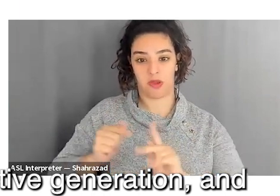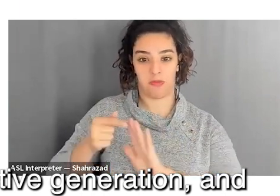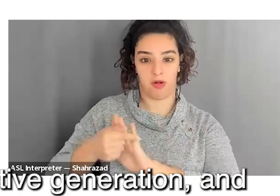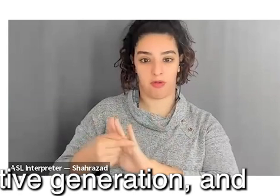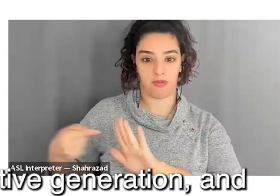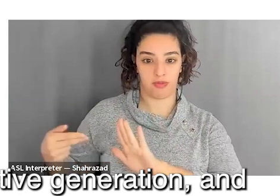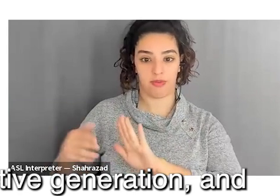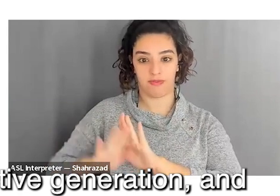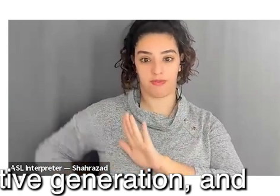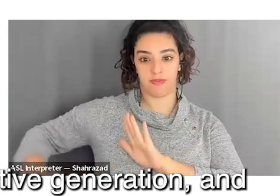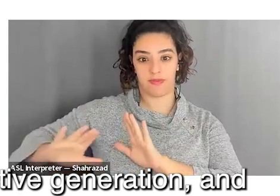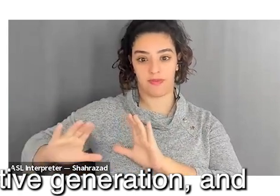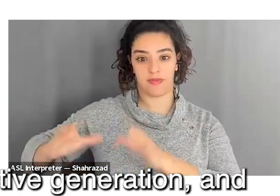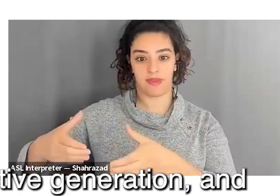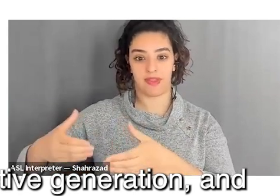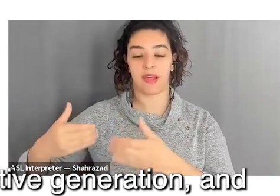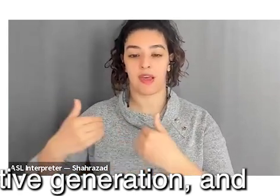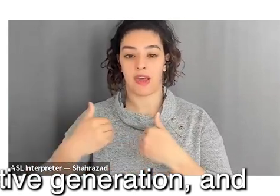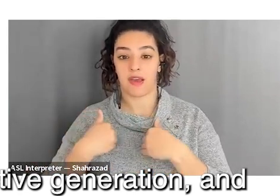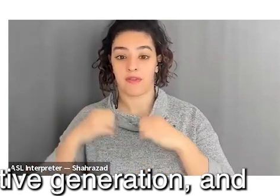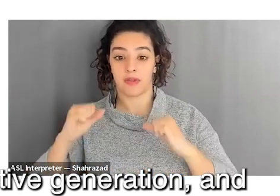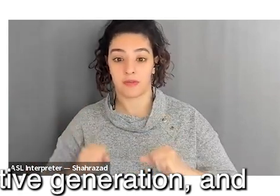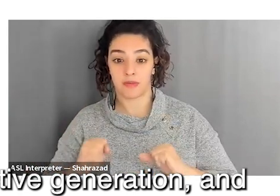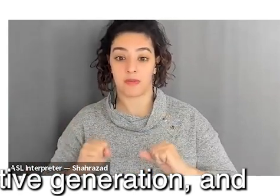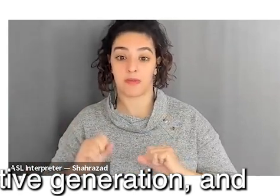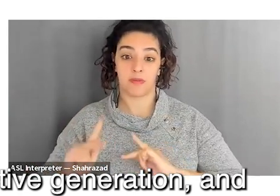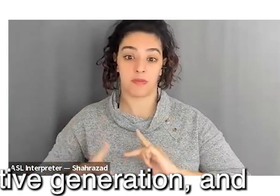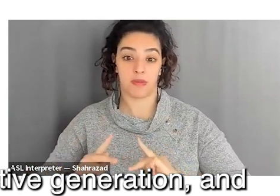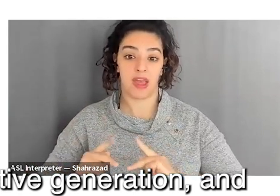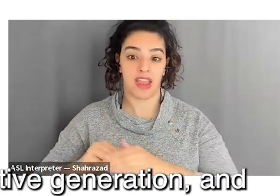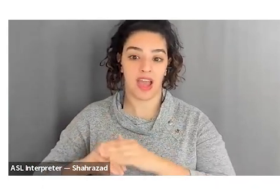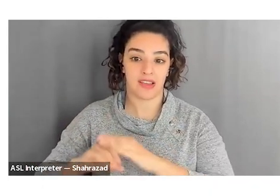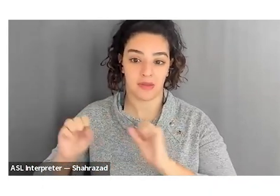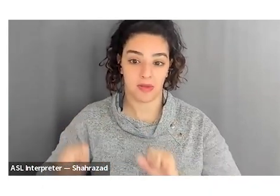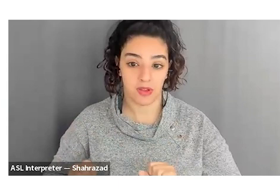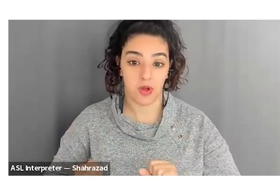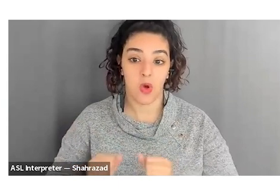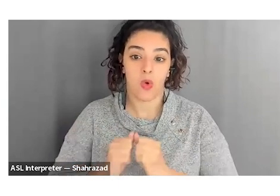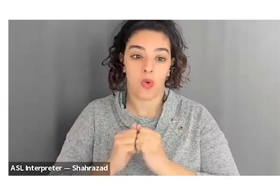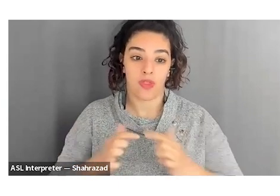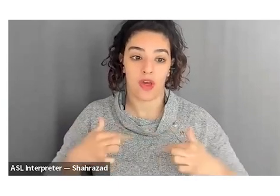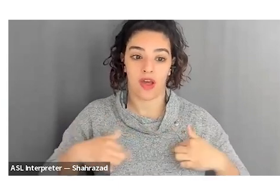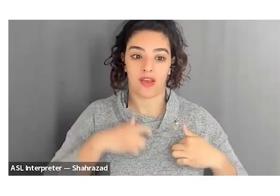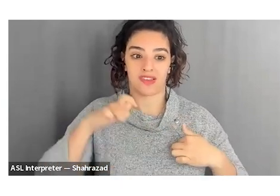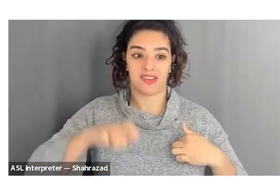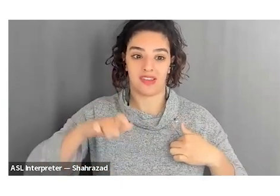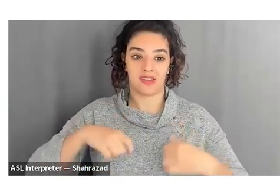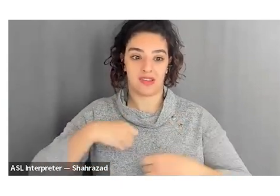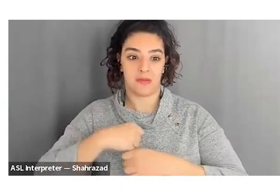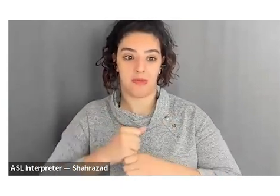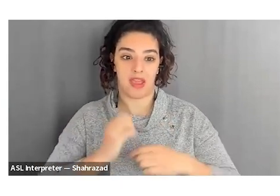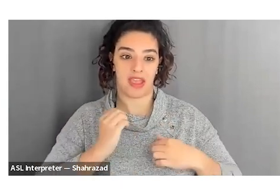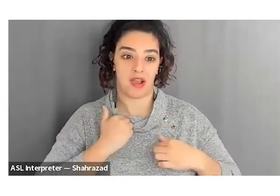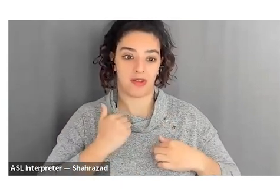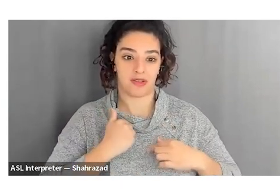ourselves palatable for the oppressive, ableist, and racist world. I think that's a very, very critical